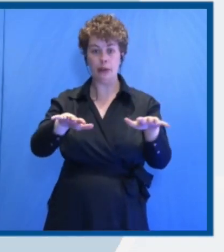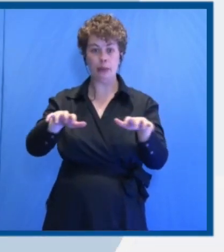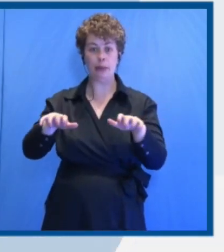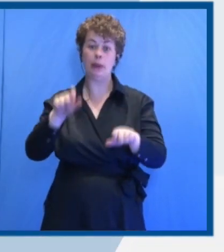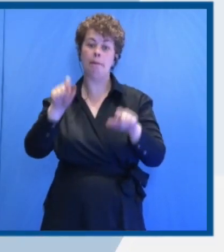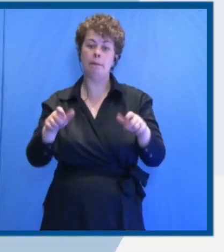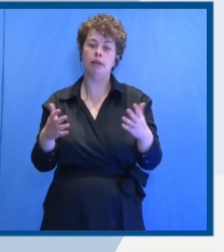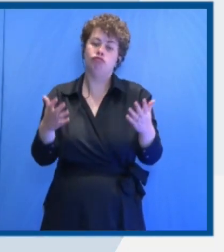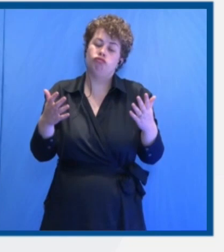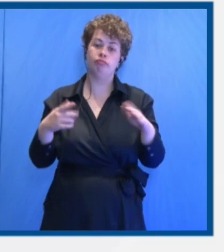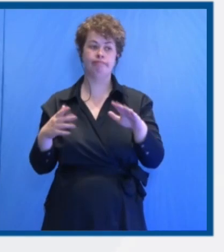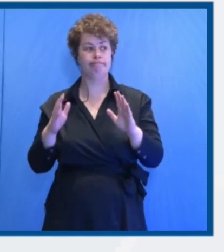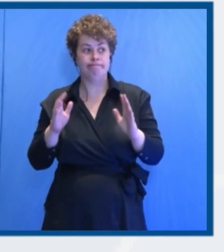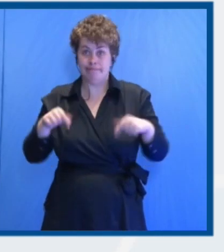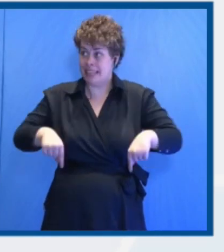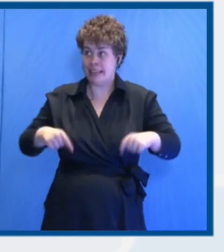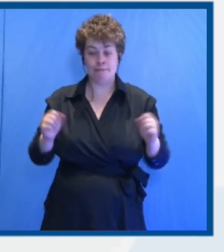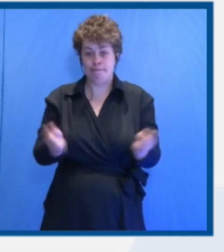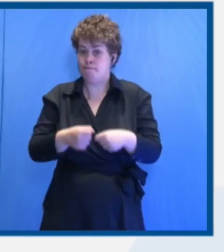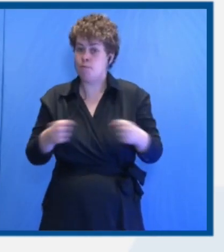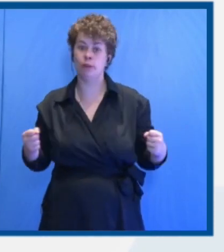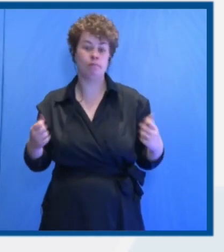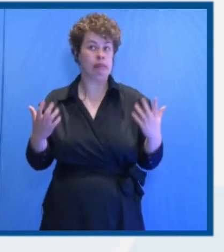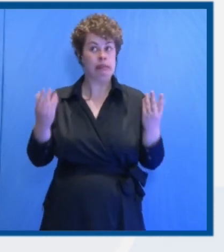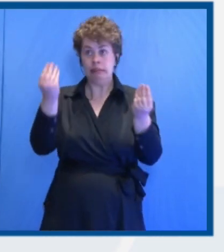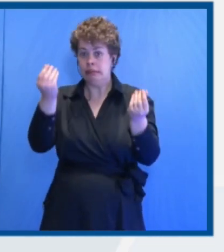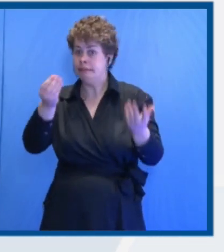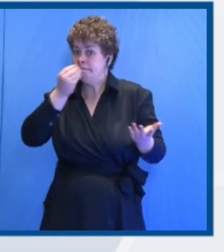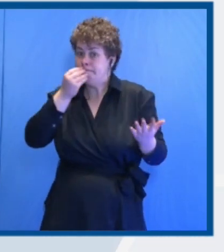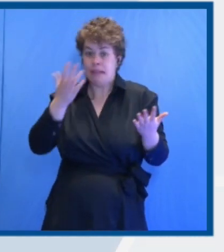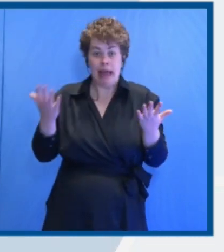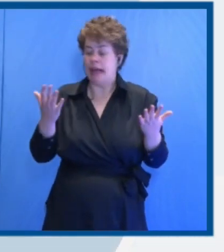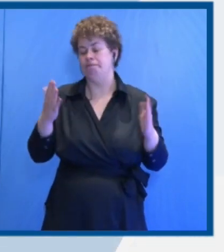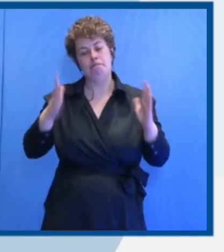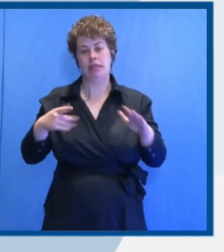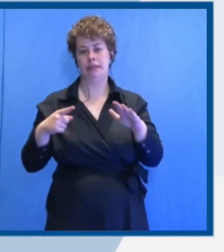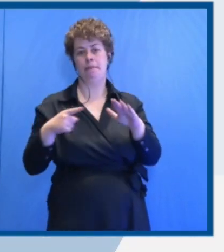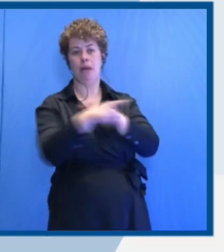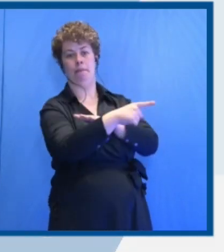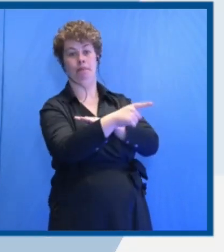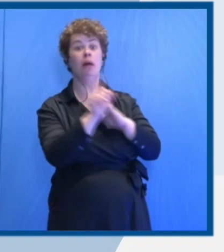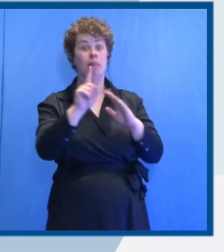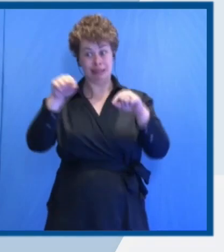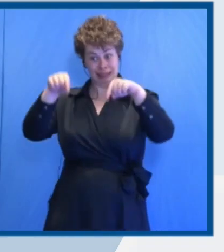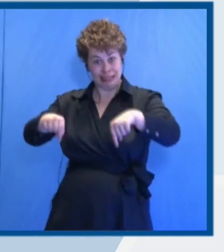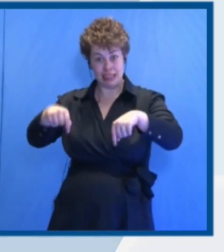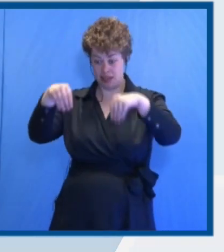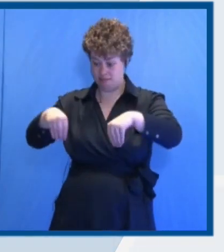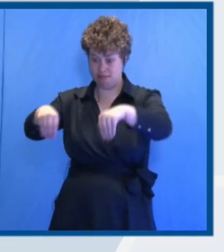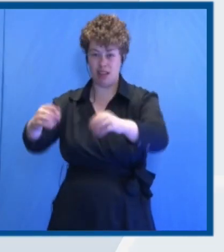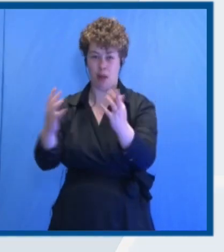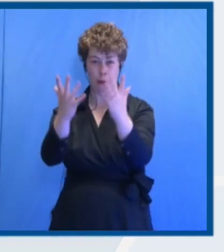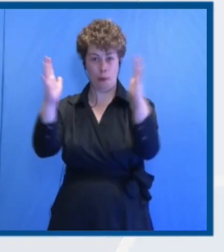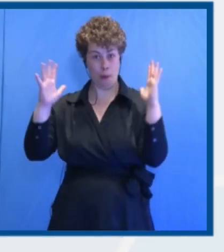them is that they are forced to move. And this solution was able to bring back 12 young